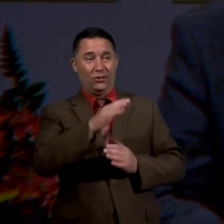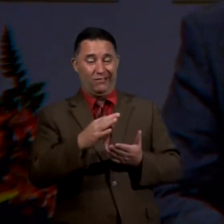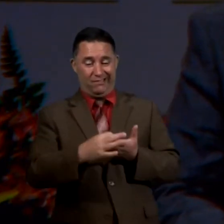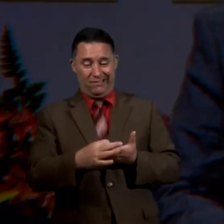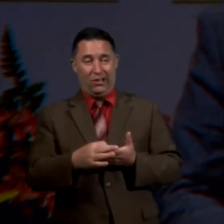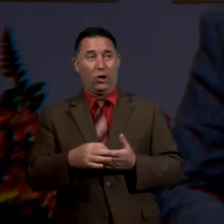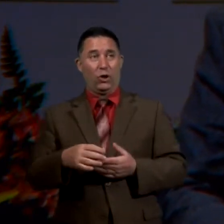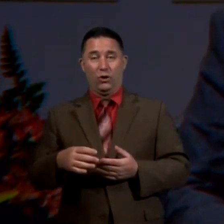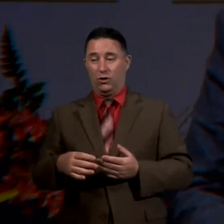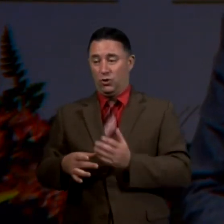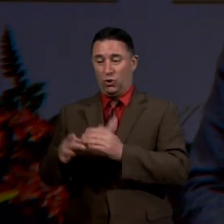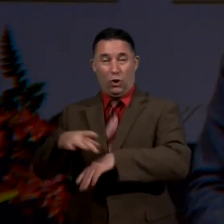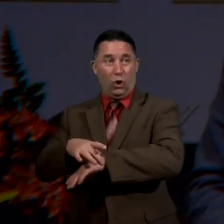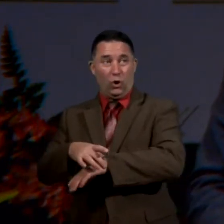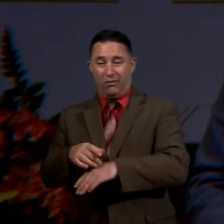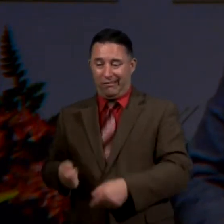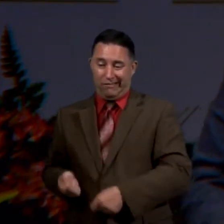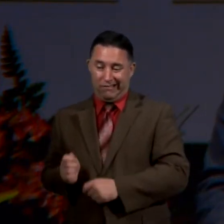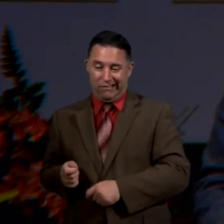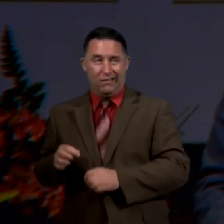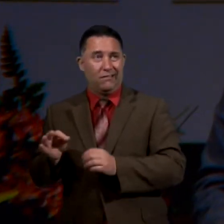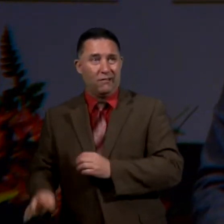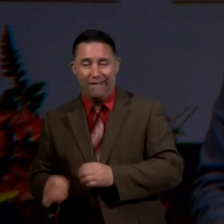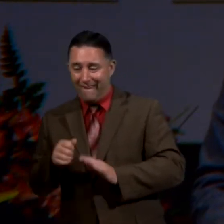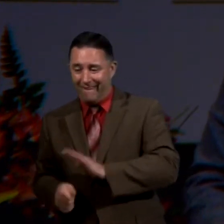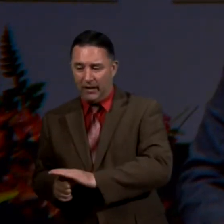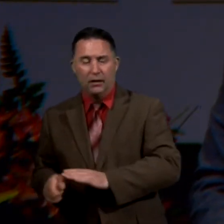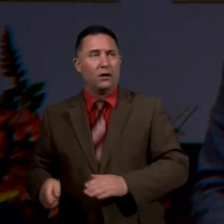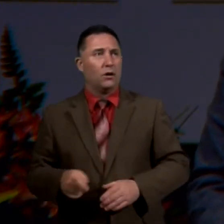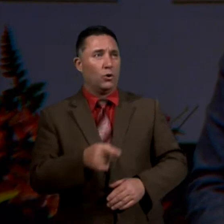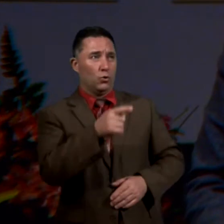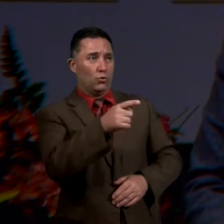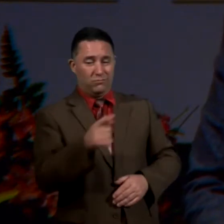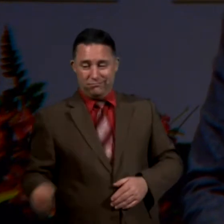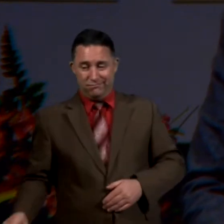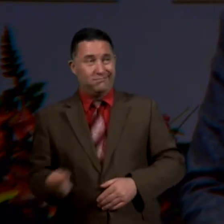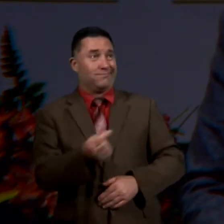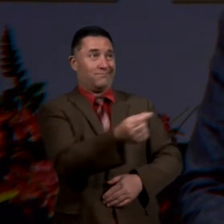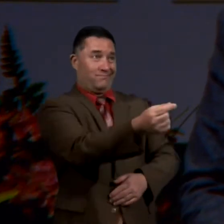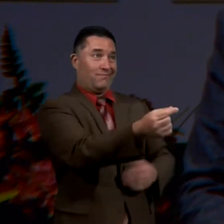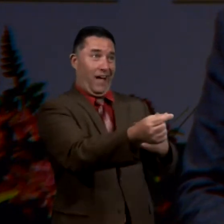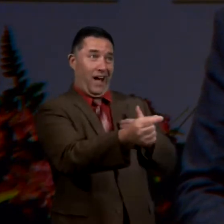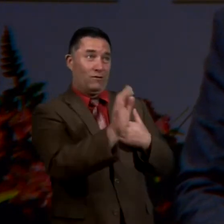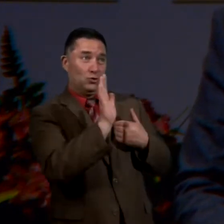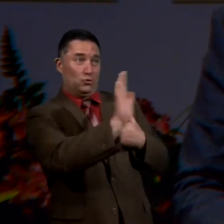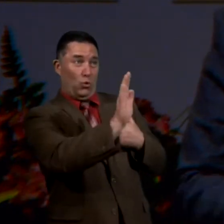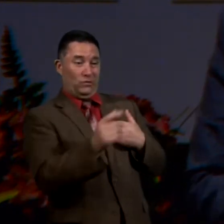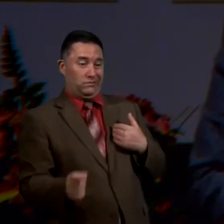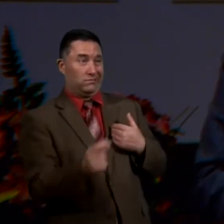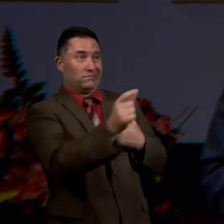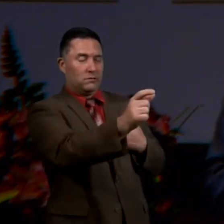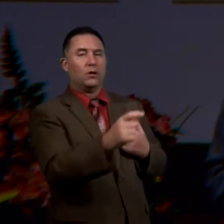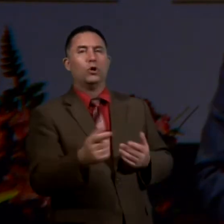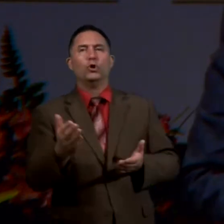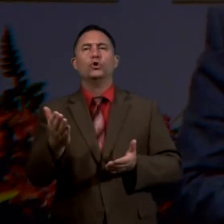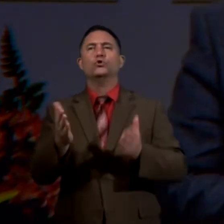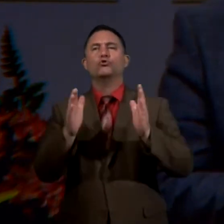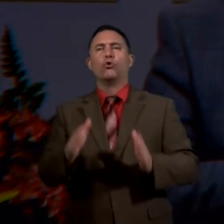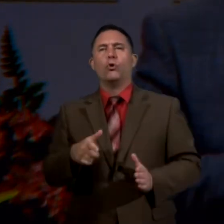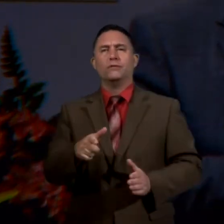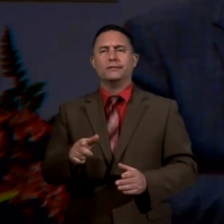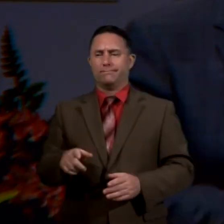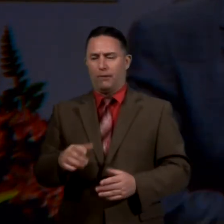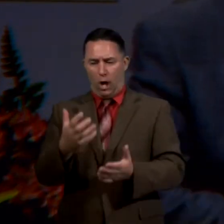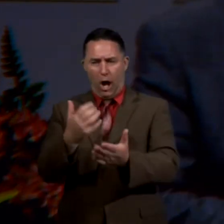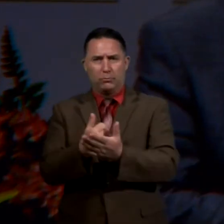earth. Lo, there thou hast that is thine. This servant had the